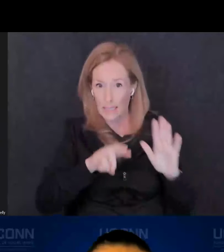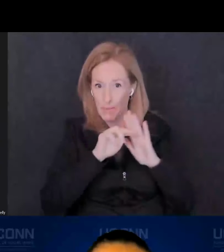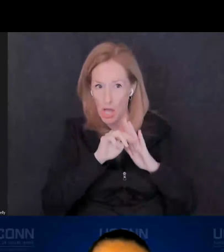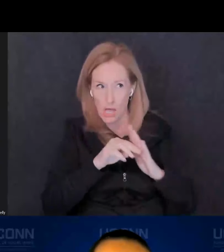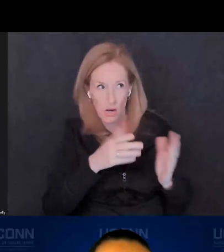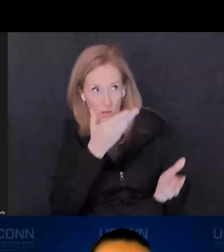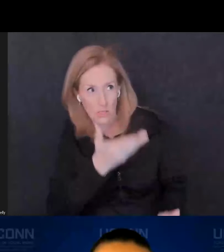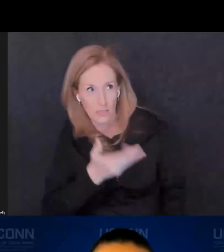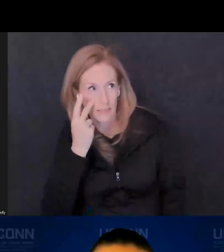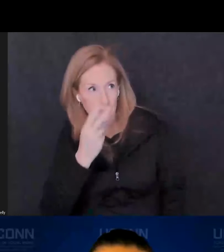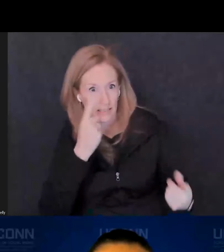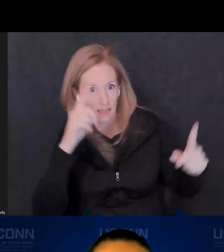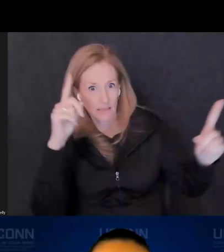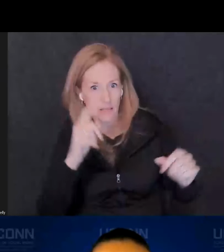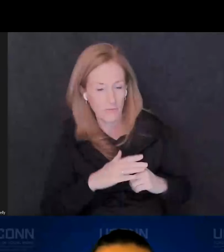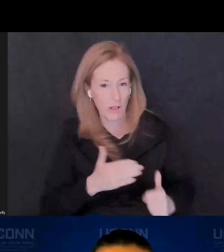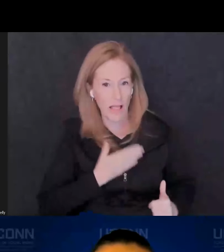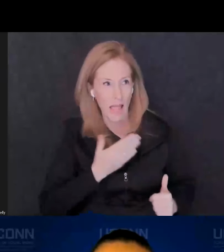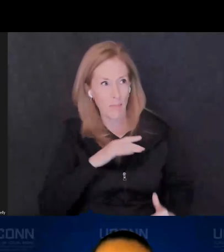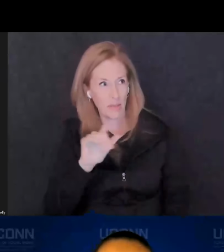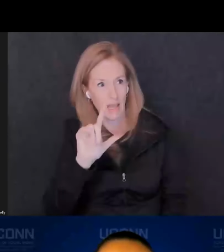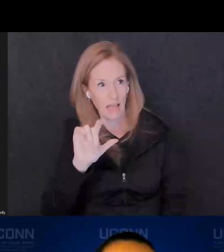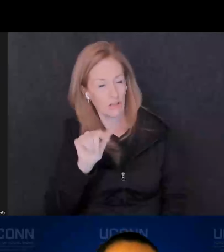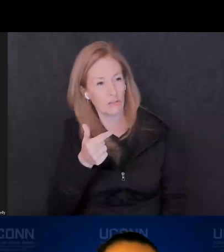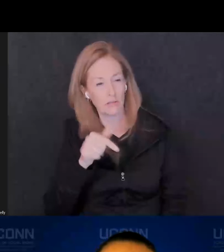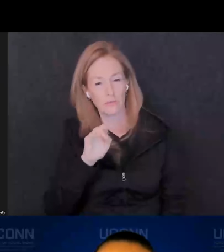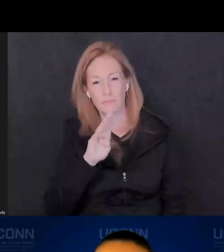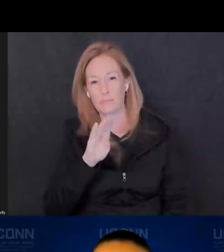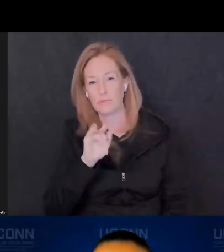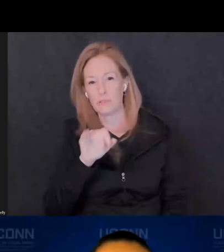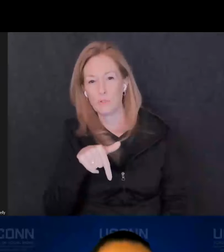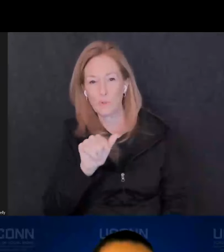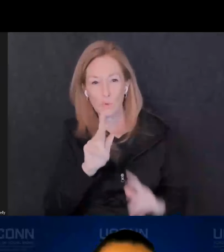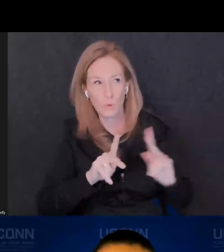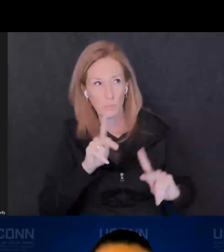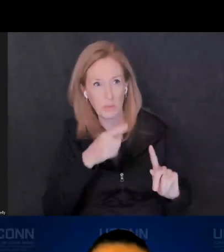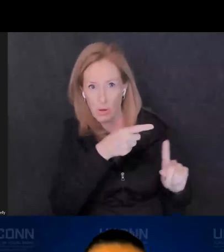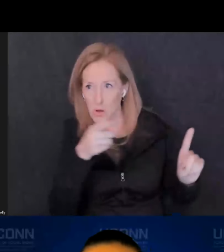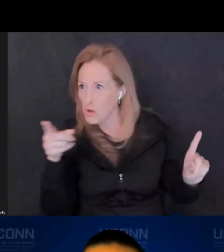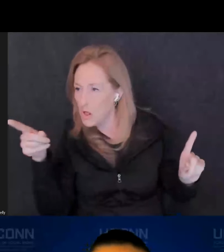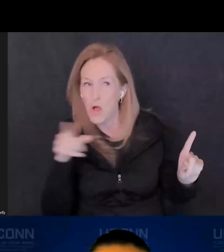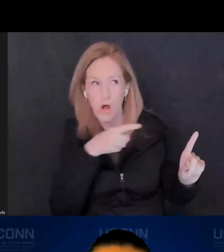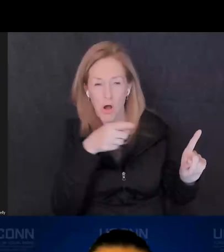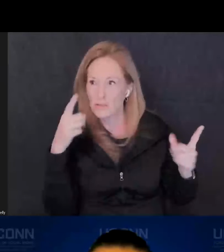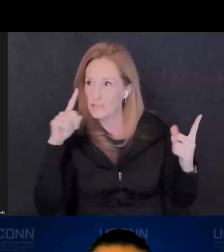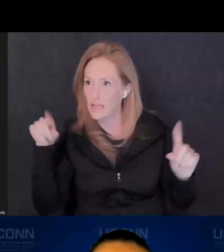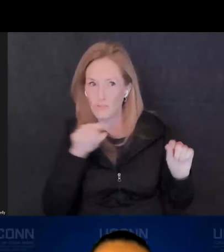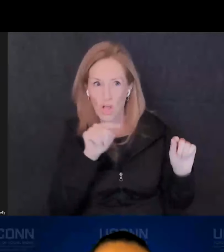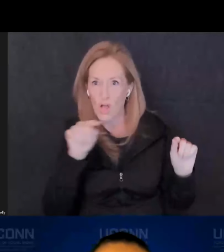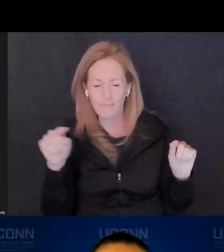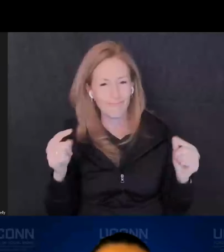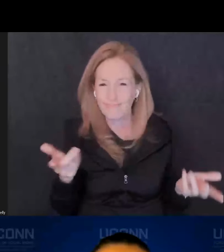successful, happy LGBTQ people that look like you out in media, out in your community, and there's just a lack of